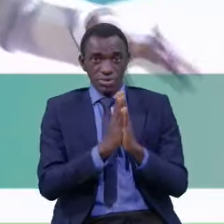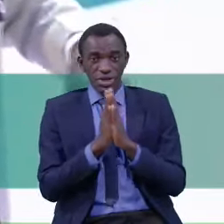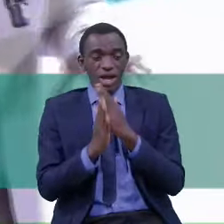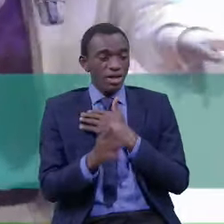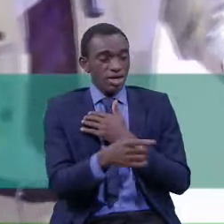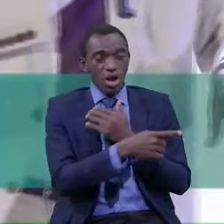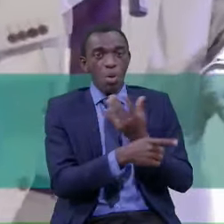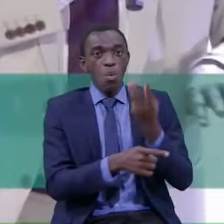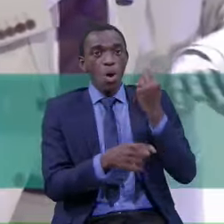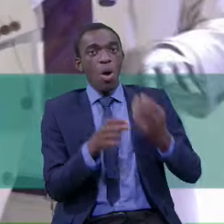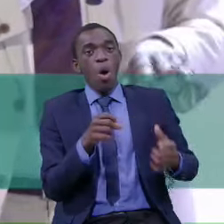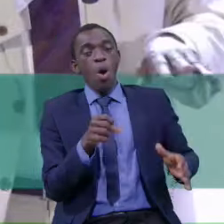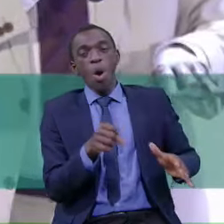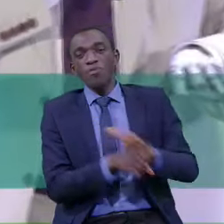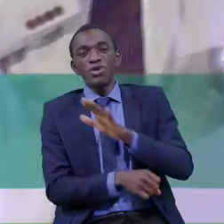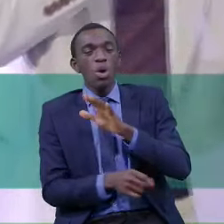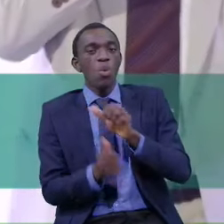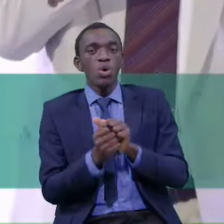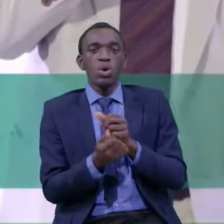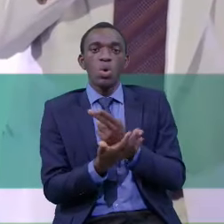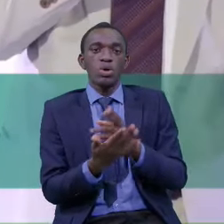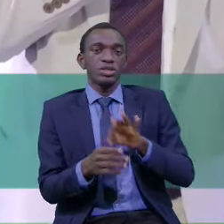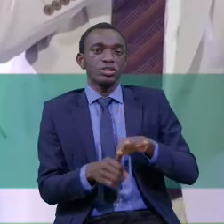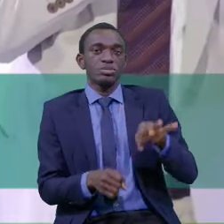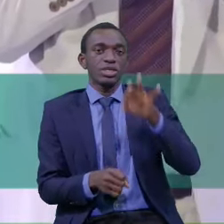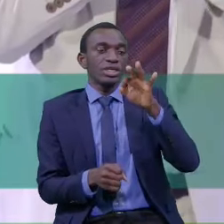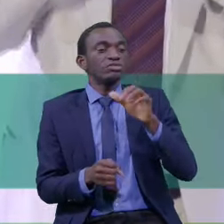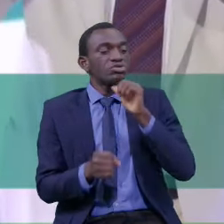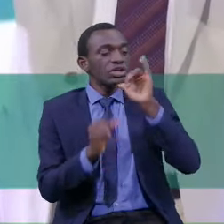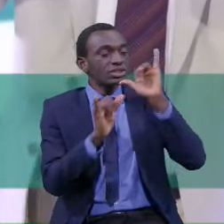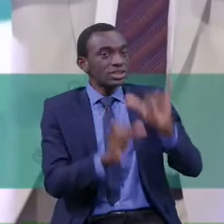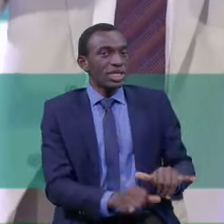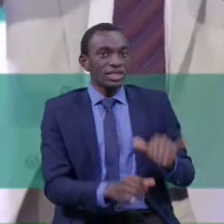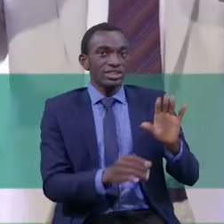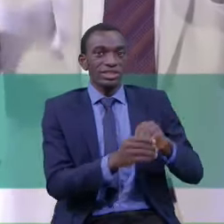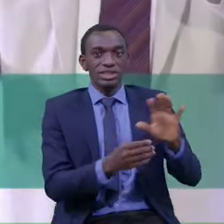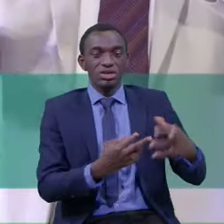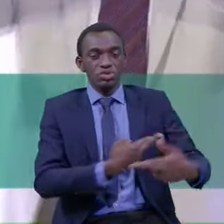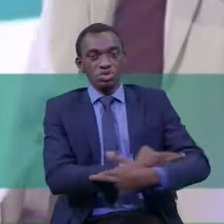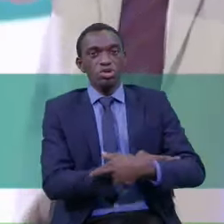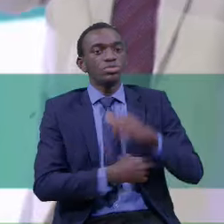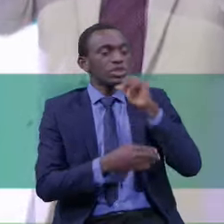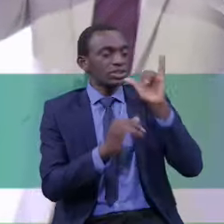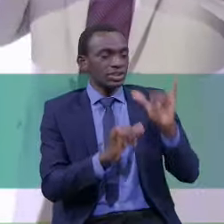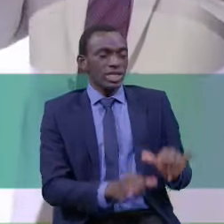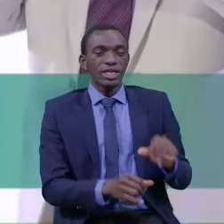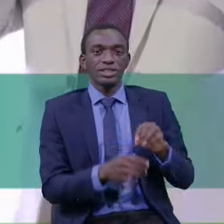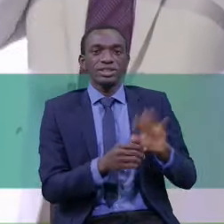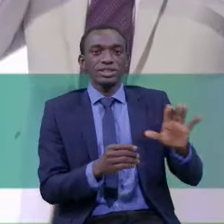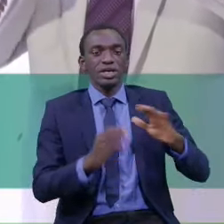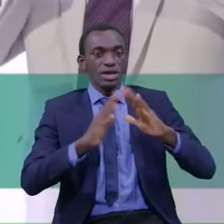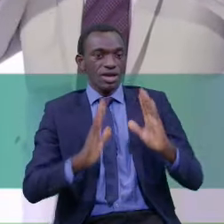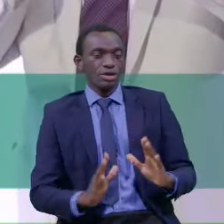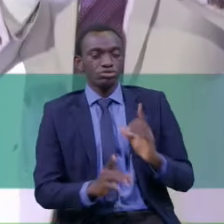didn't remain there inside their room, inside their chamber, just speaking in tongues, speaking in tongues. When they